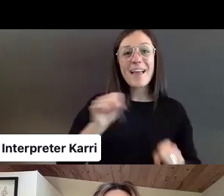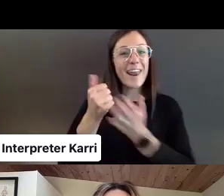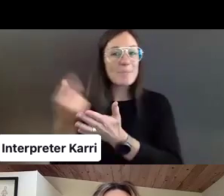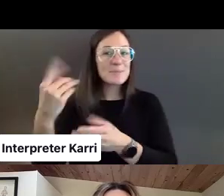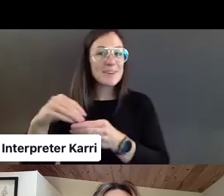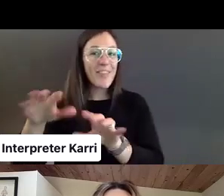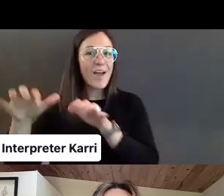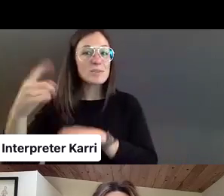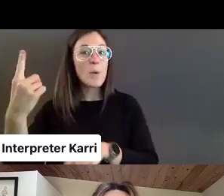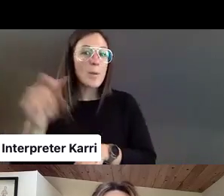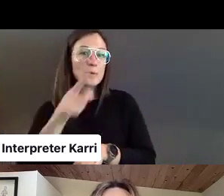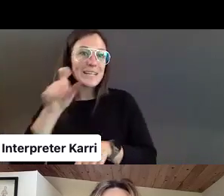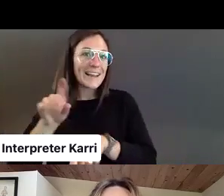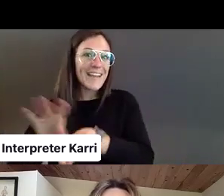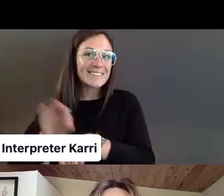advice?